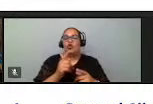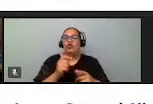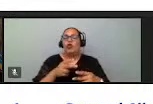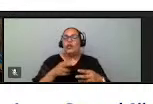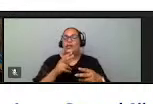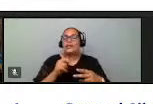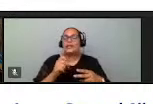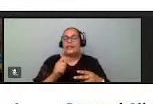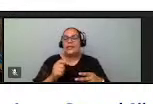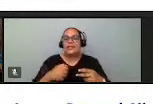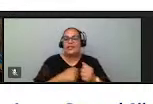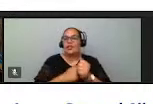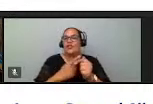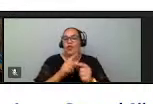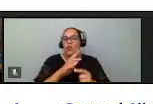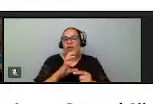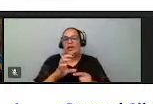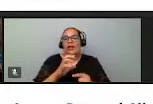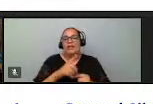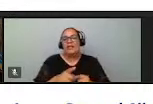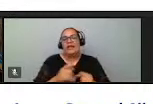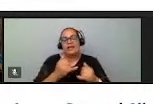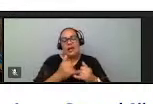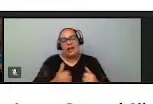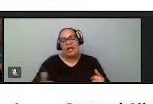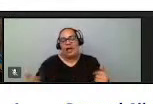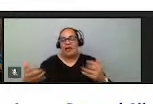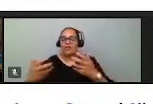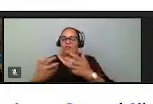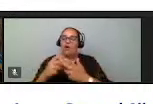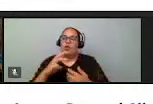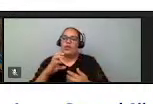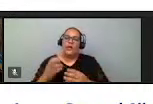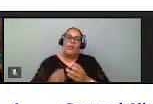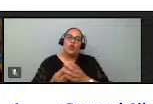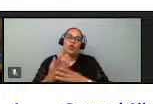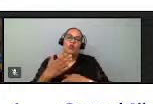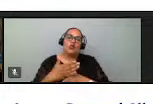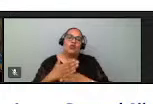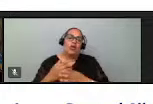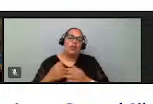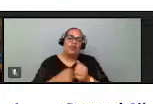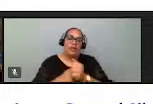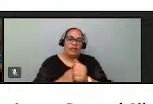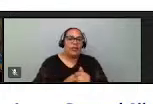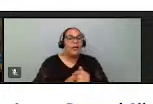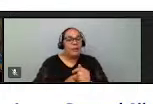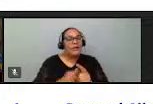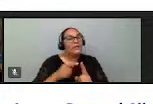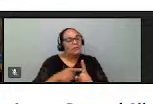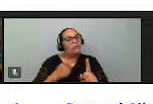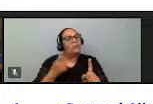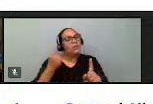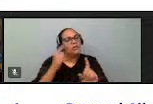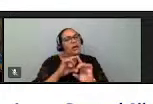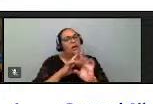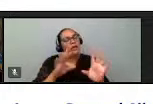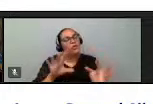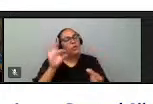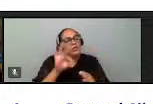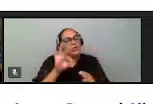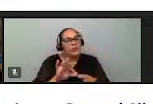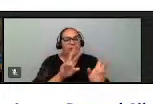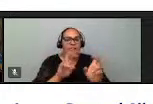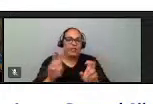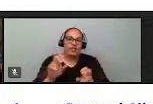strategy for the Western Cape is aligned with Western Cape growth for job strategy and they understand the specific